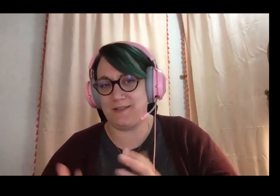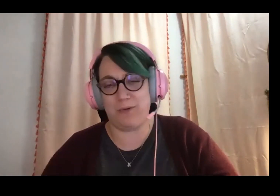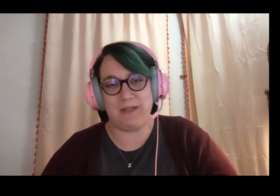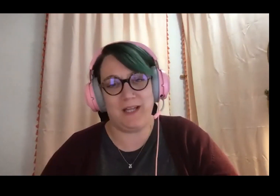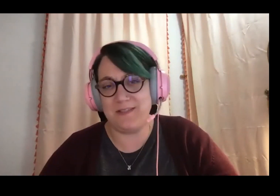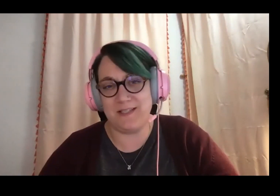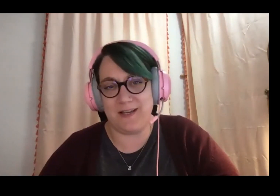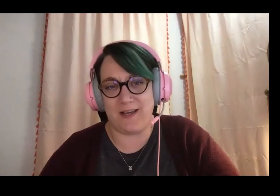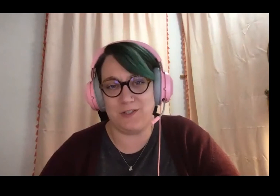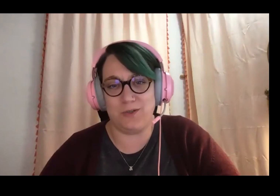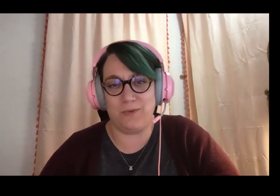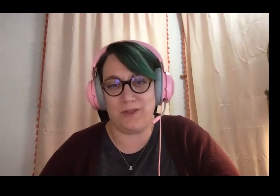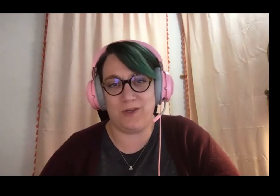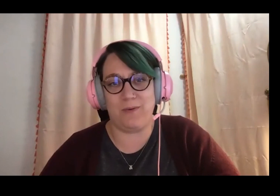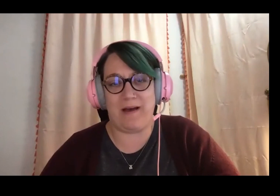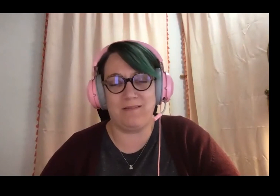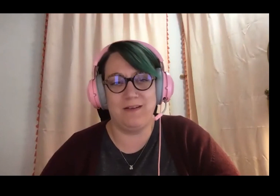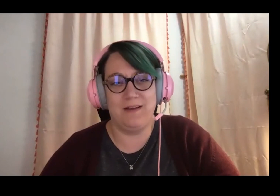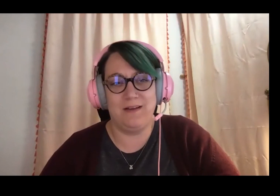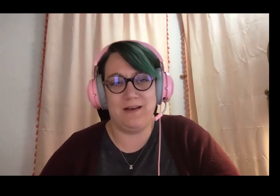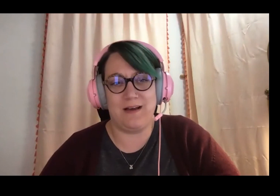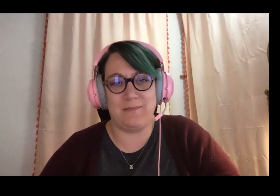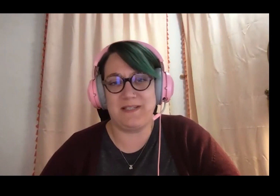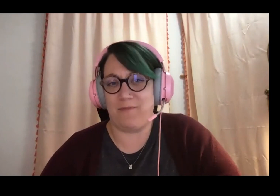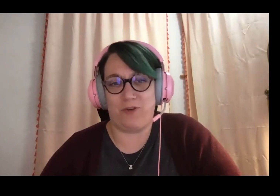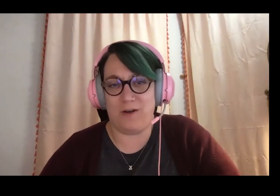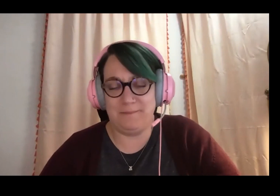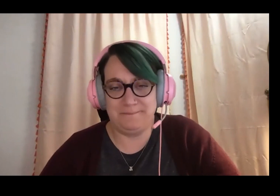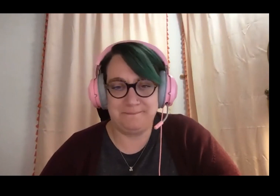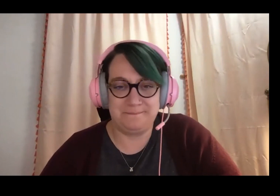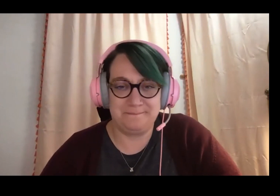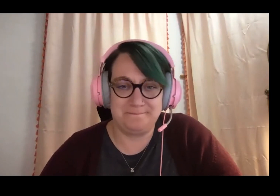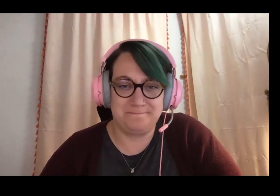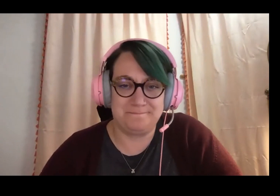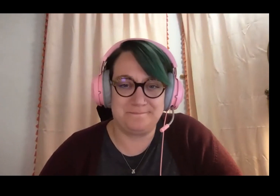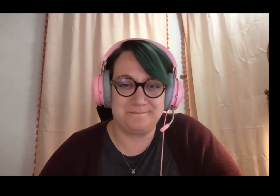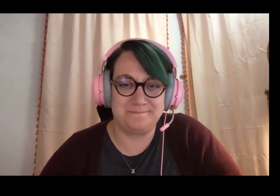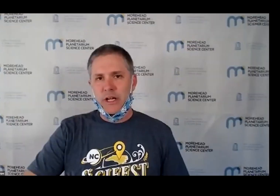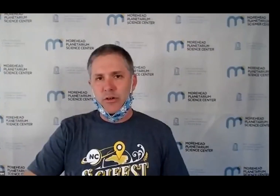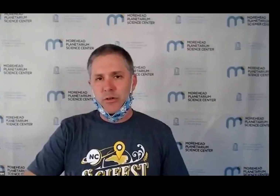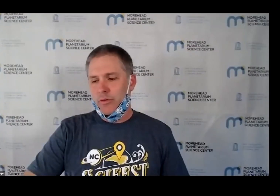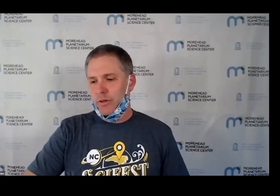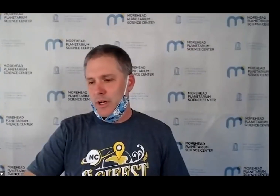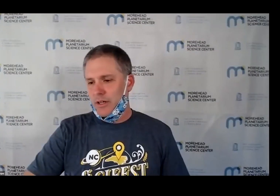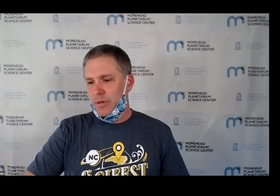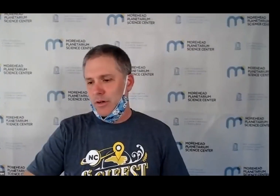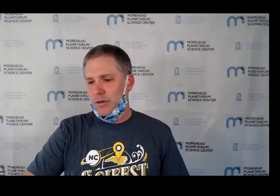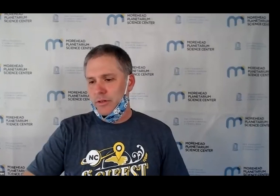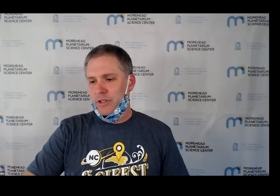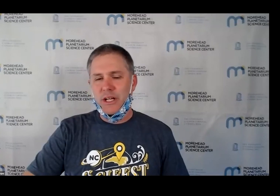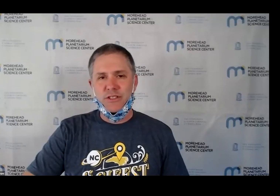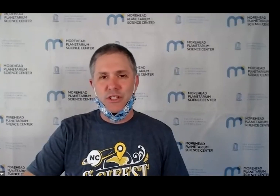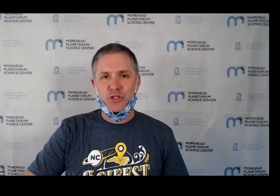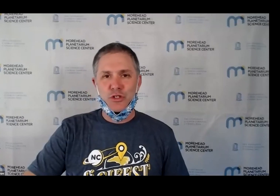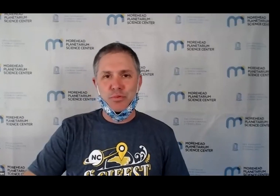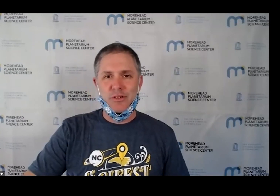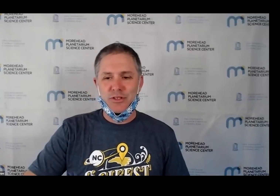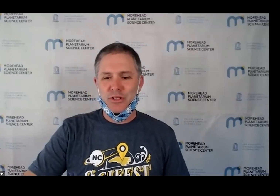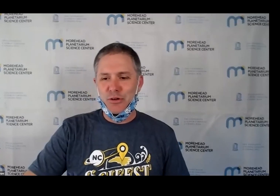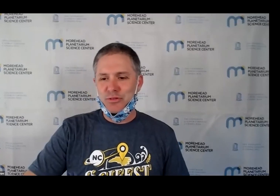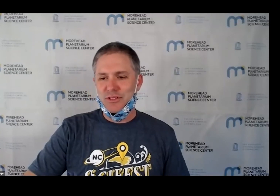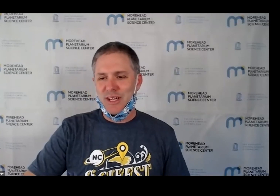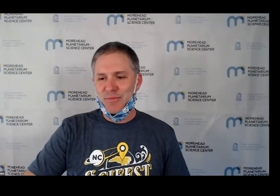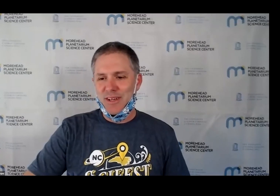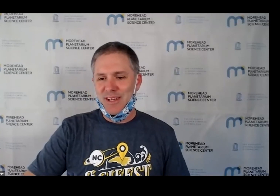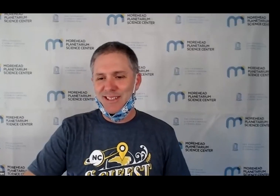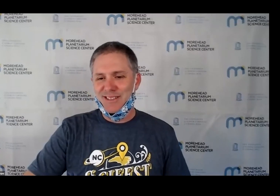places. And so we would love to connect with you about STEM for all. Well, I agree with Dr. Belger, who in the chat says, super,